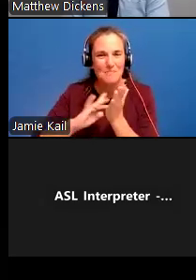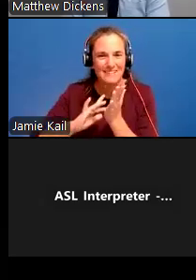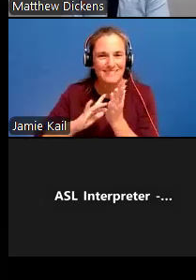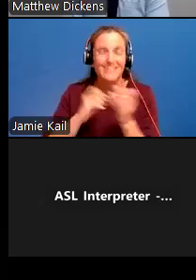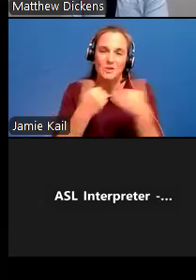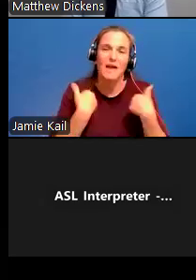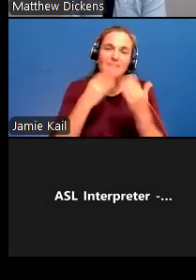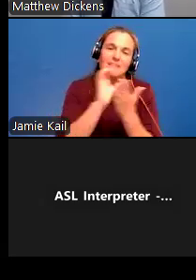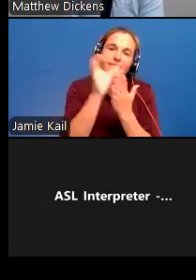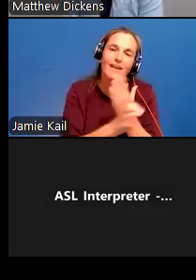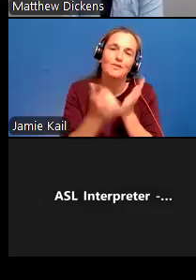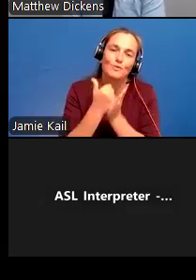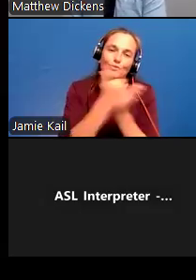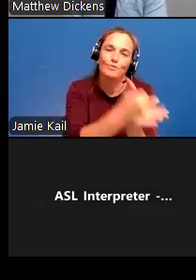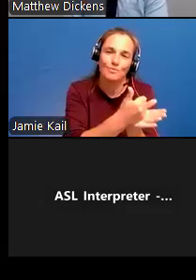calendar is helpful.